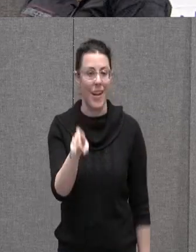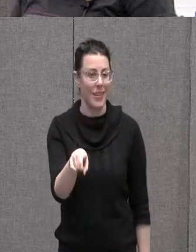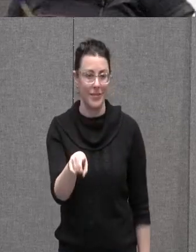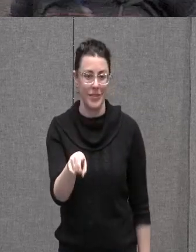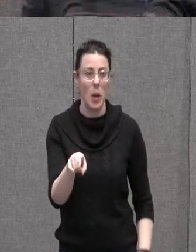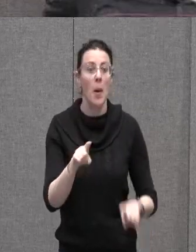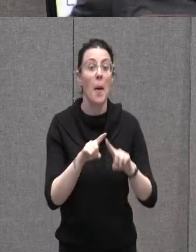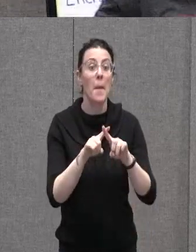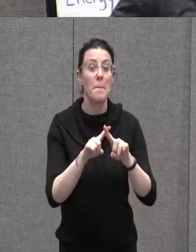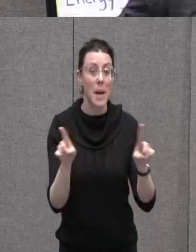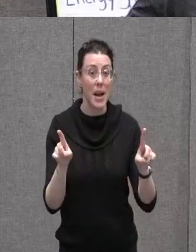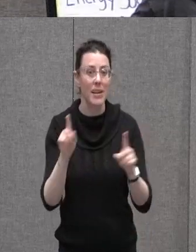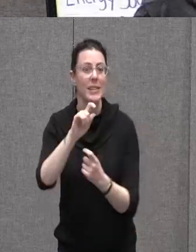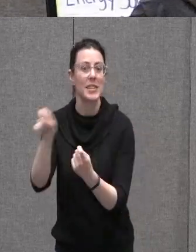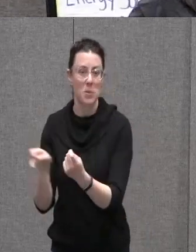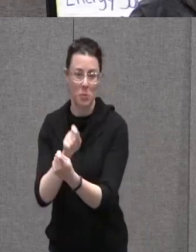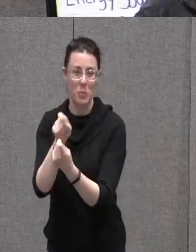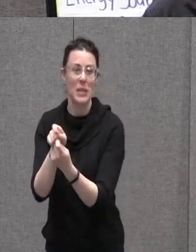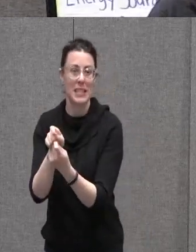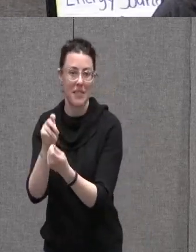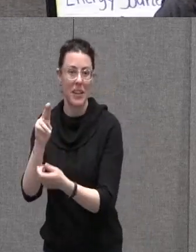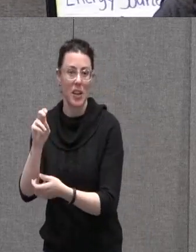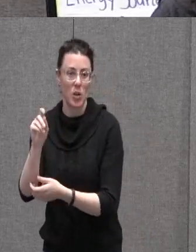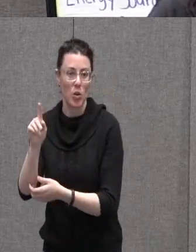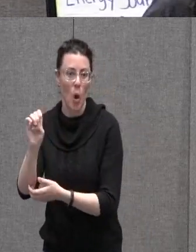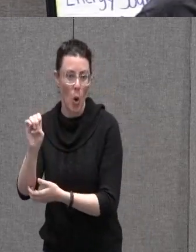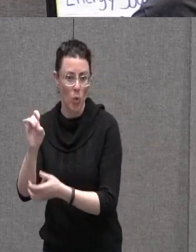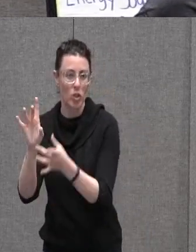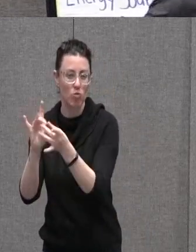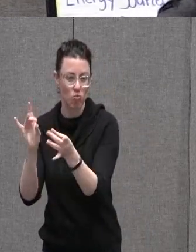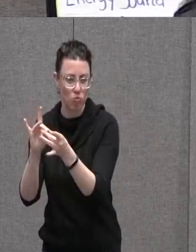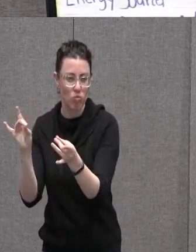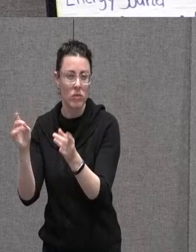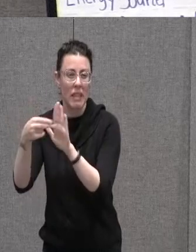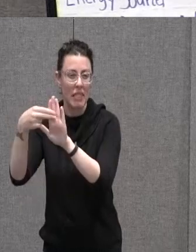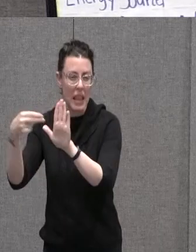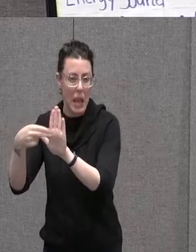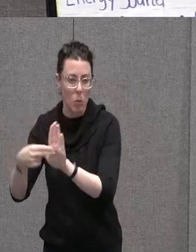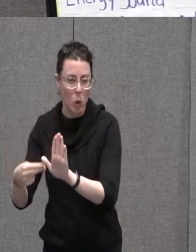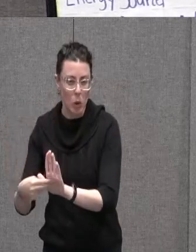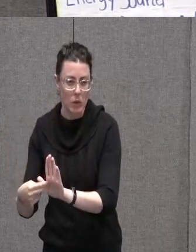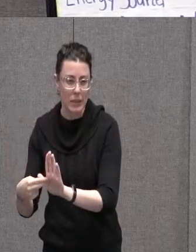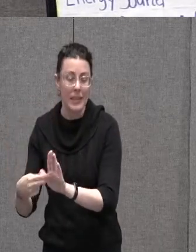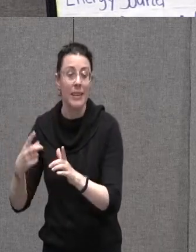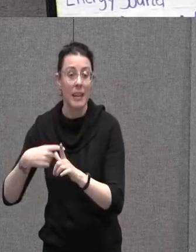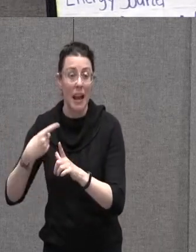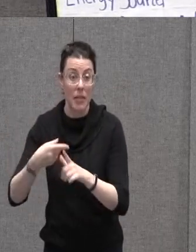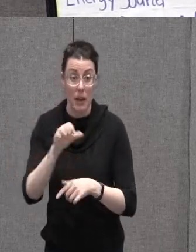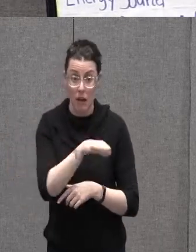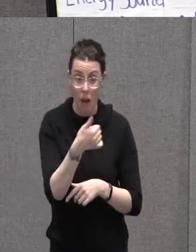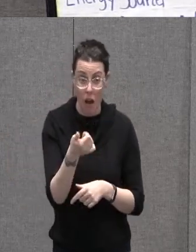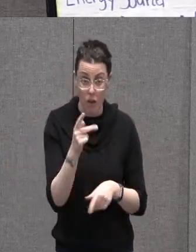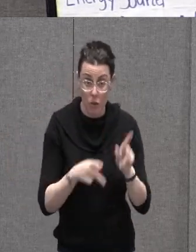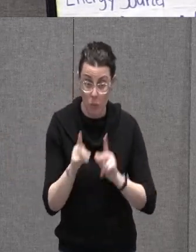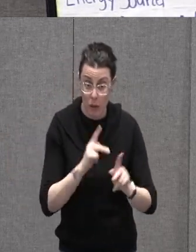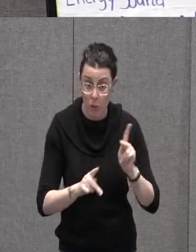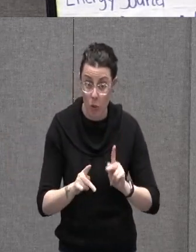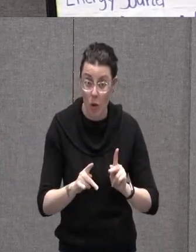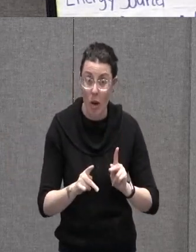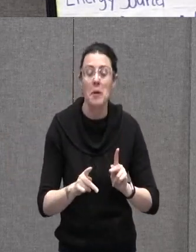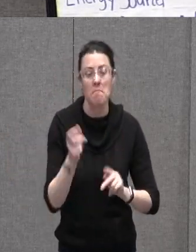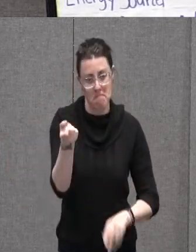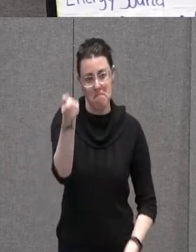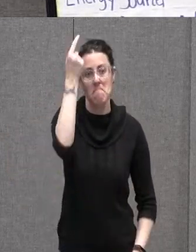very specific notes that you put by it that help others understand. So if you get done